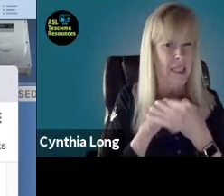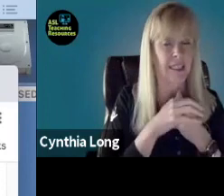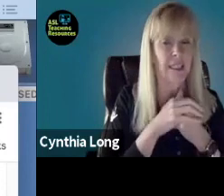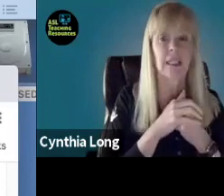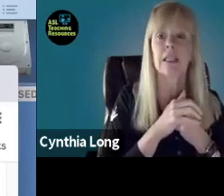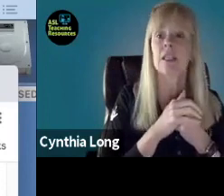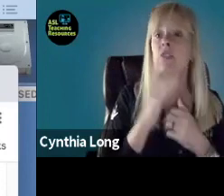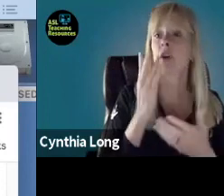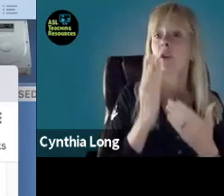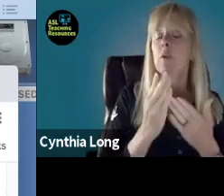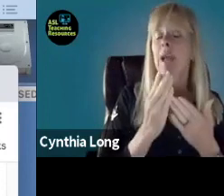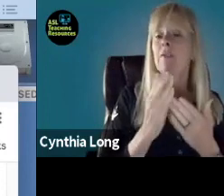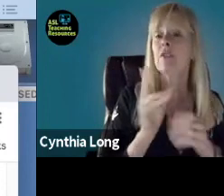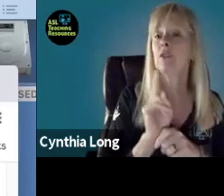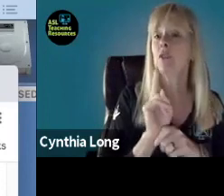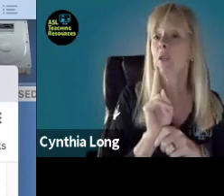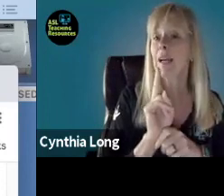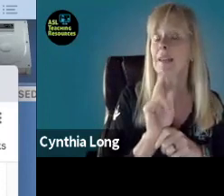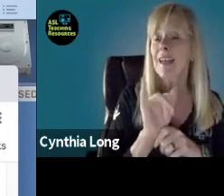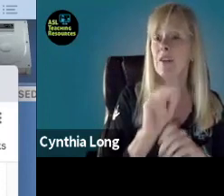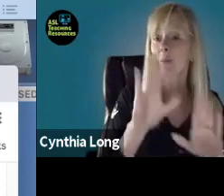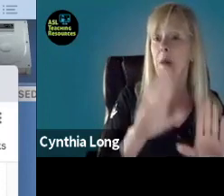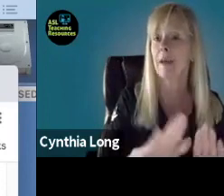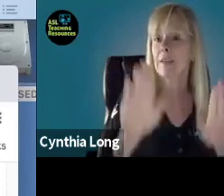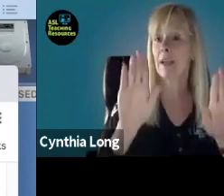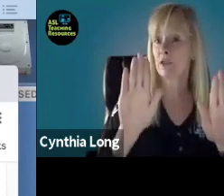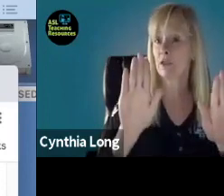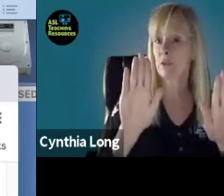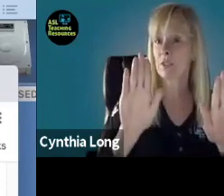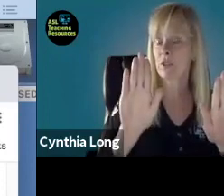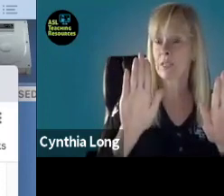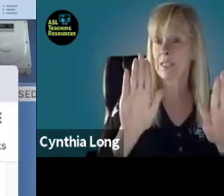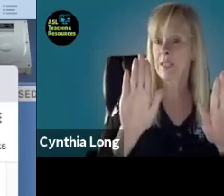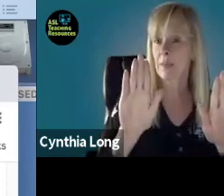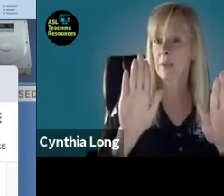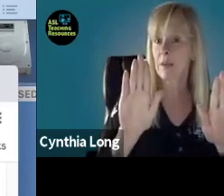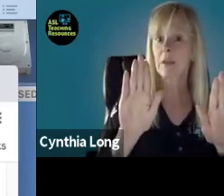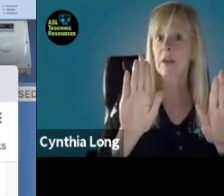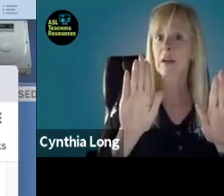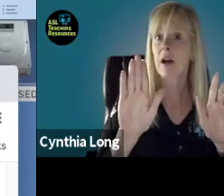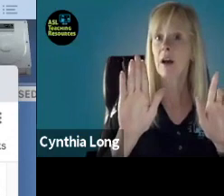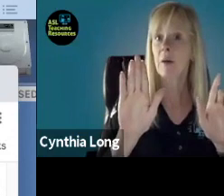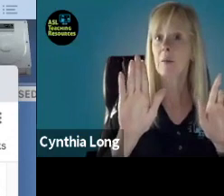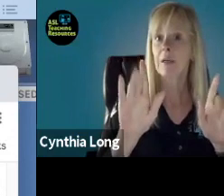this does. So you would have to utilize that, you probably have to have two screens up.